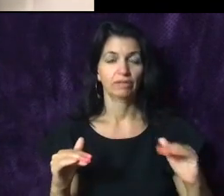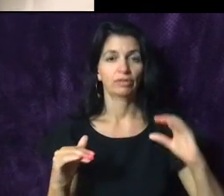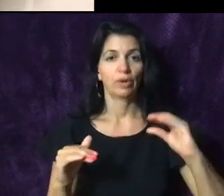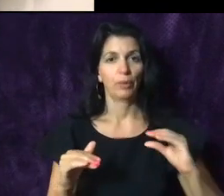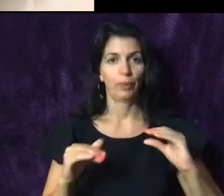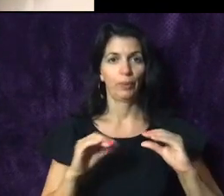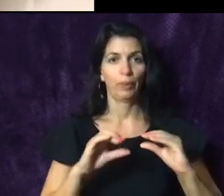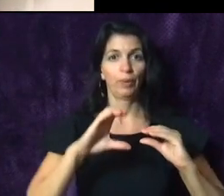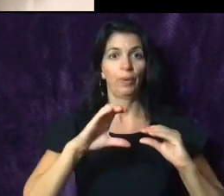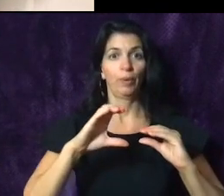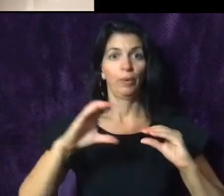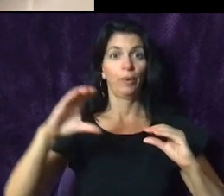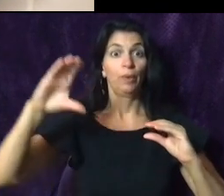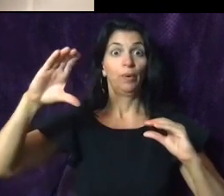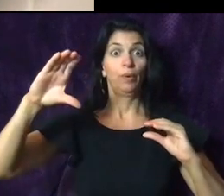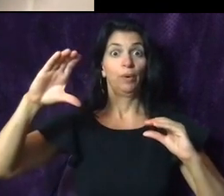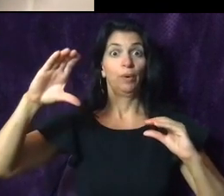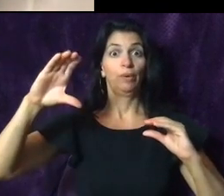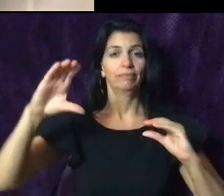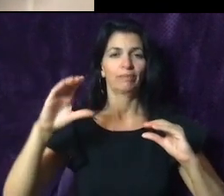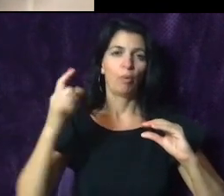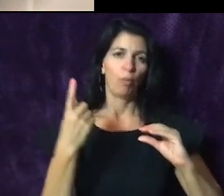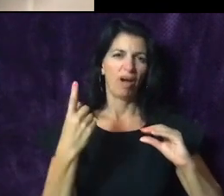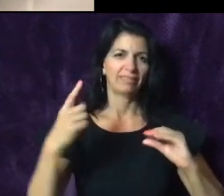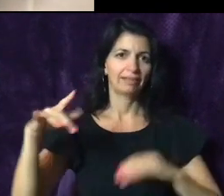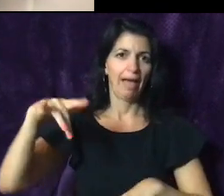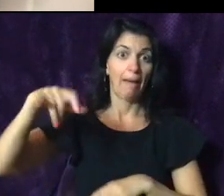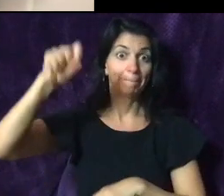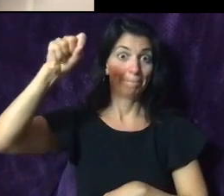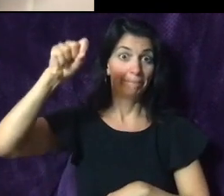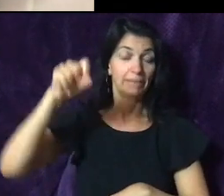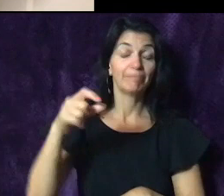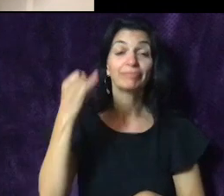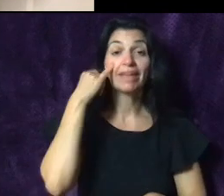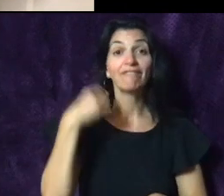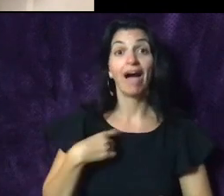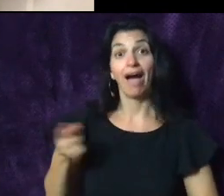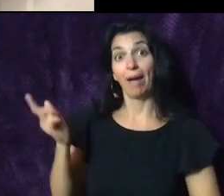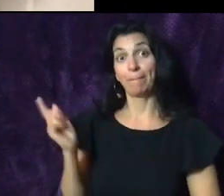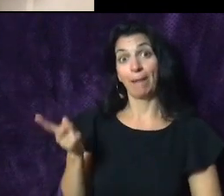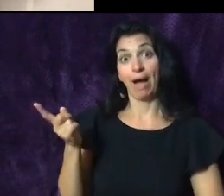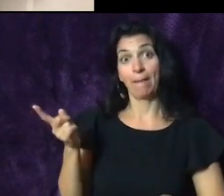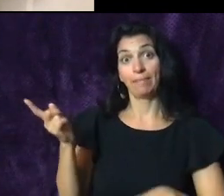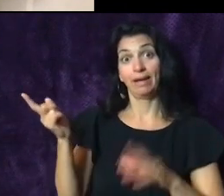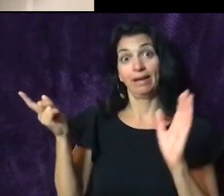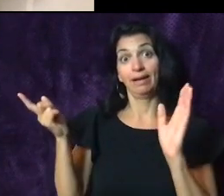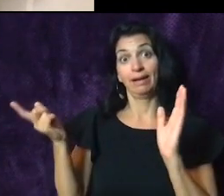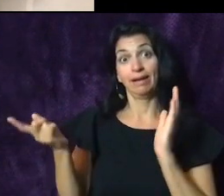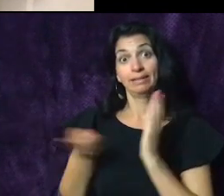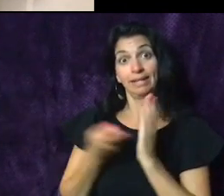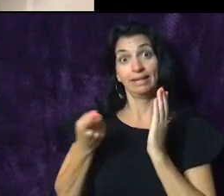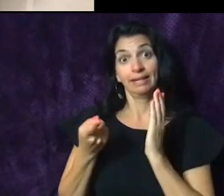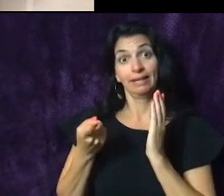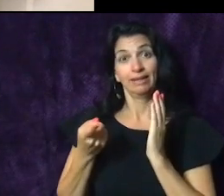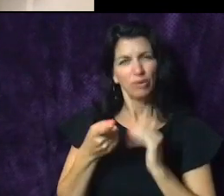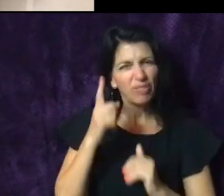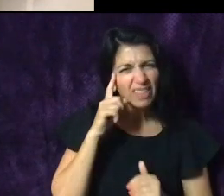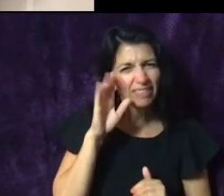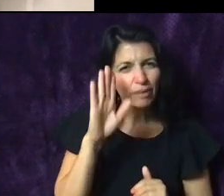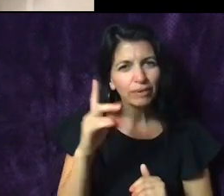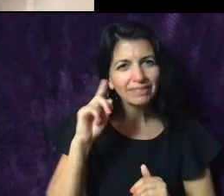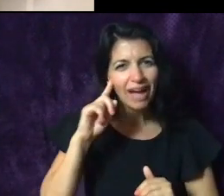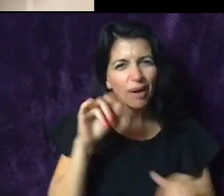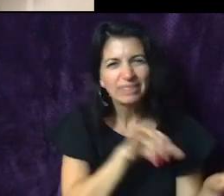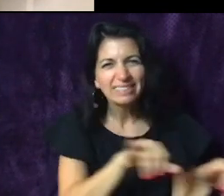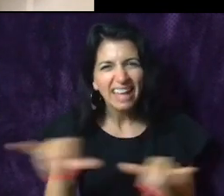these different glasses of water with my spoon, I wondered, do you think that they're going to sound the same or different?